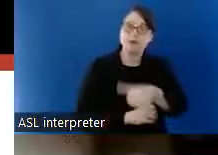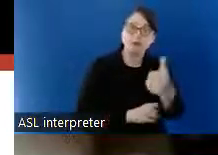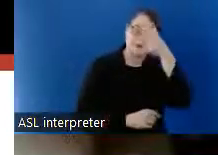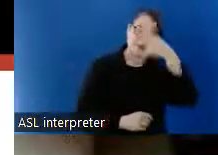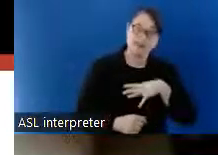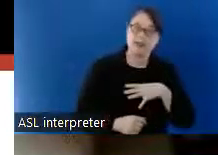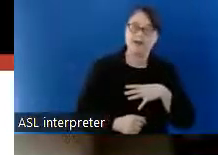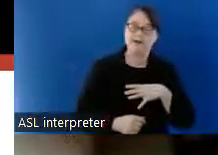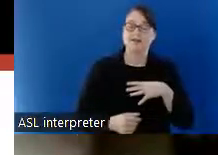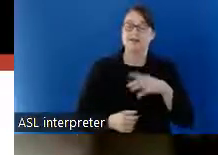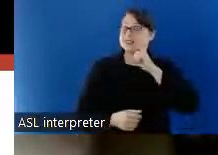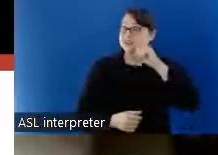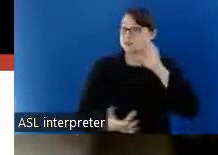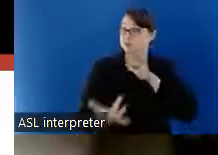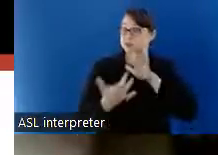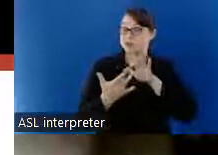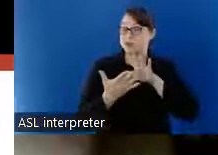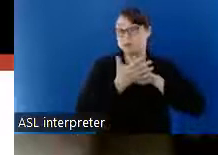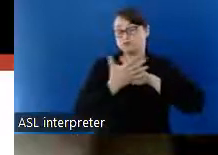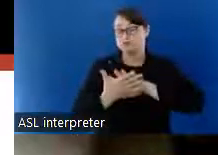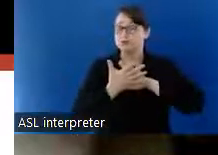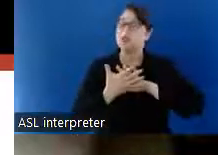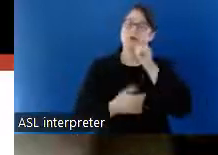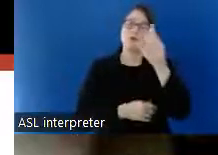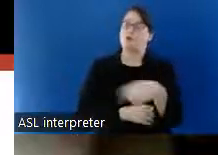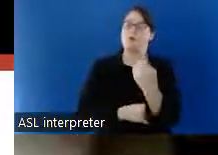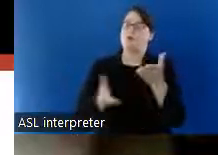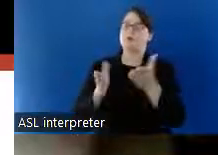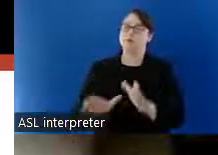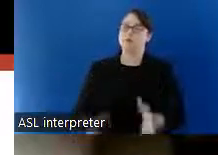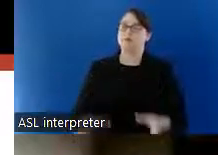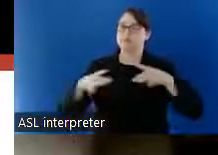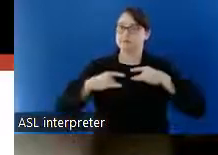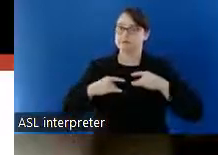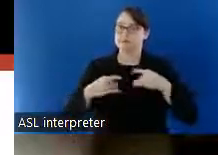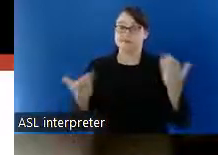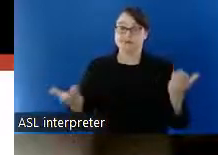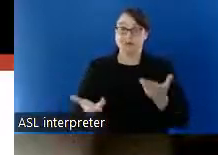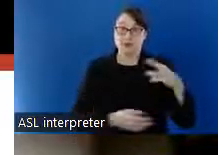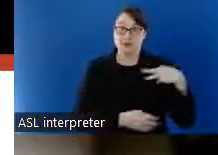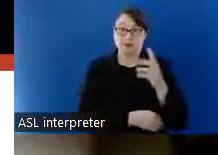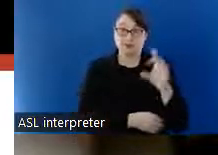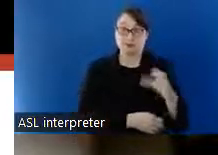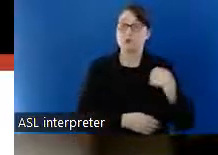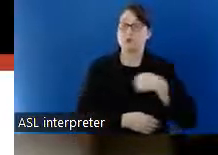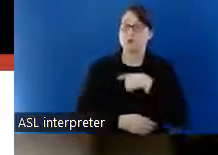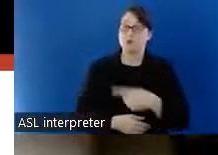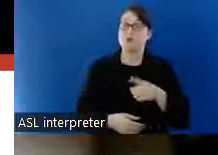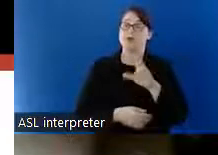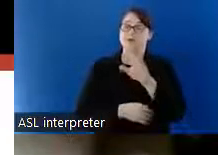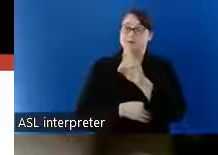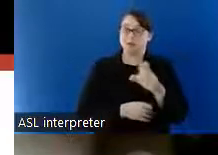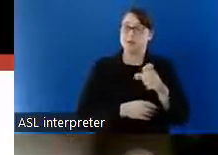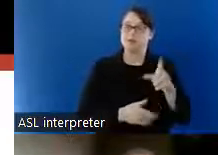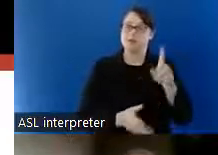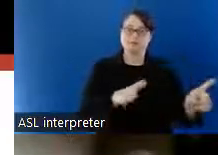disease. Here in Washington, DC, at the DC Health and Wellness Center, we have diagnosed monkeypox disease in this outbreak among